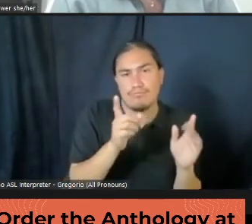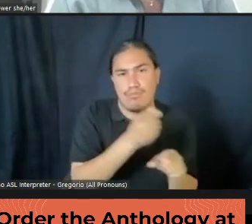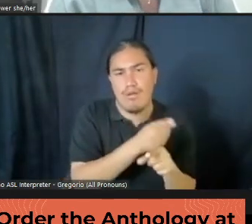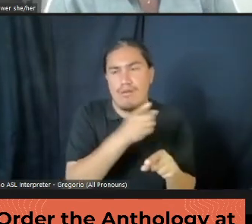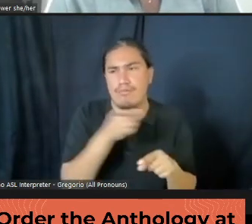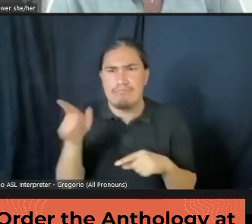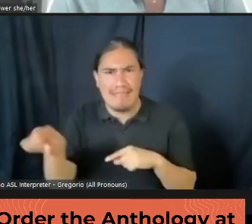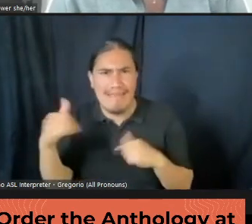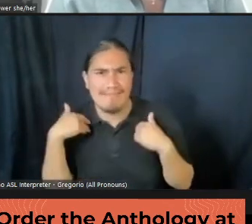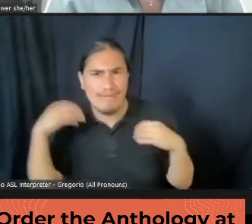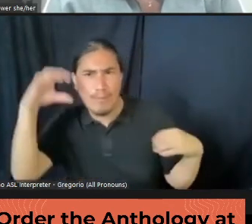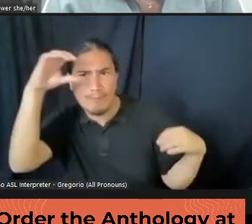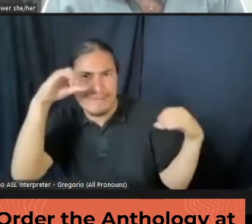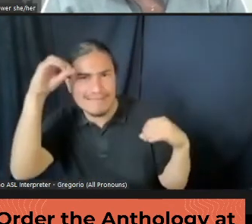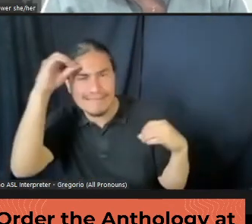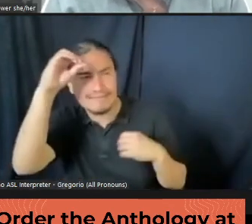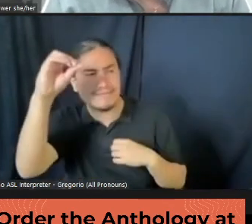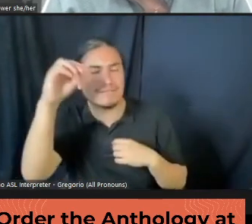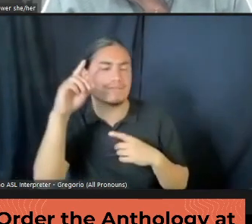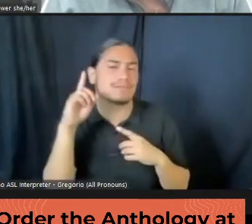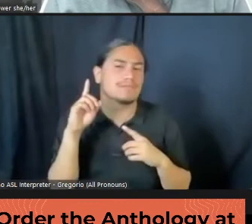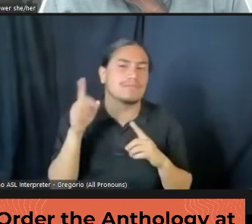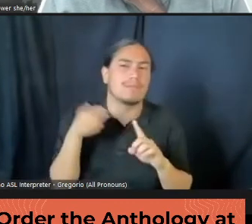and the things that